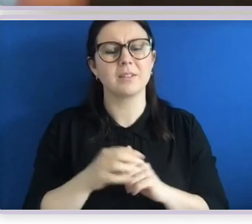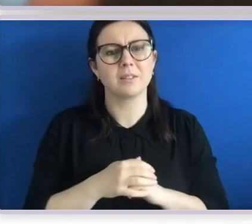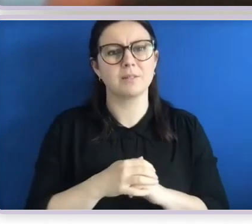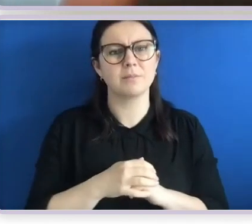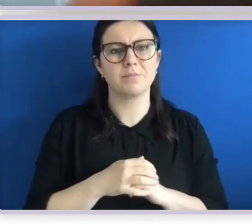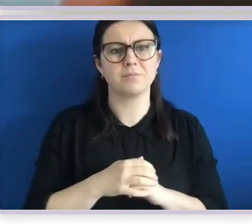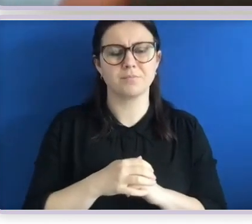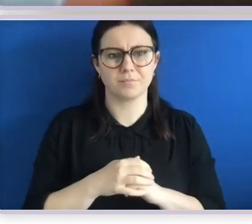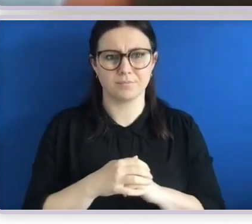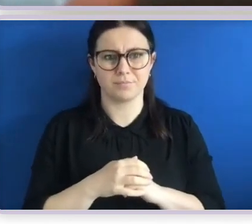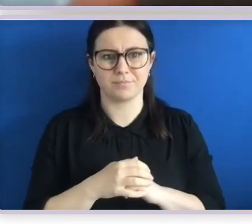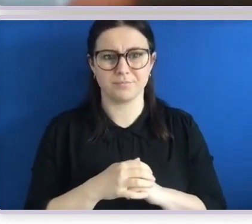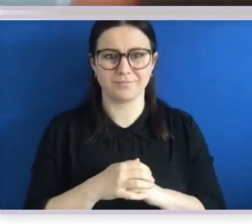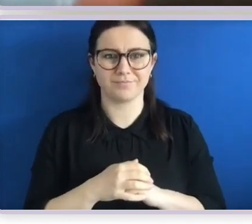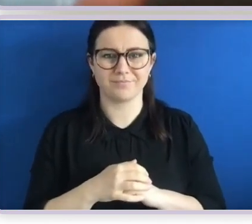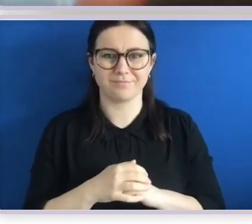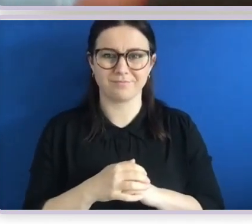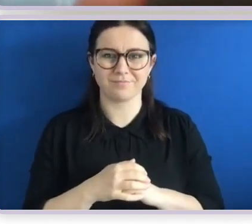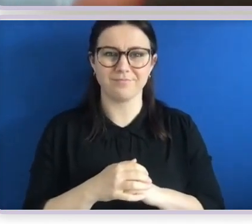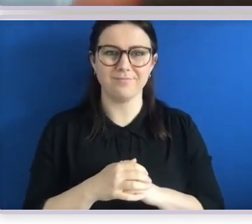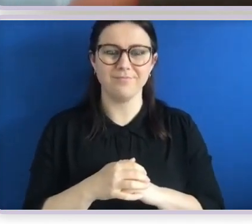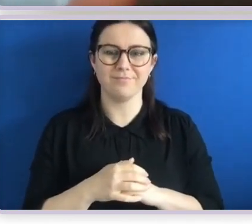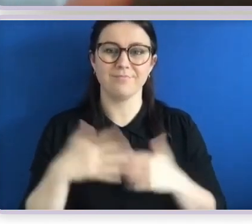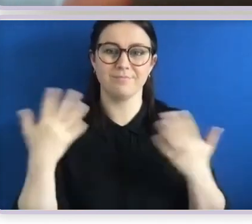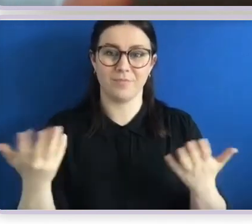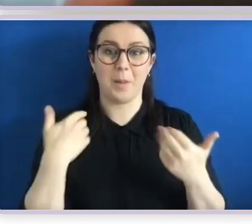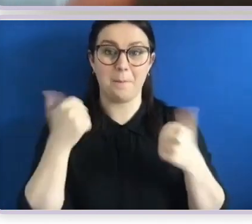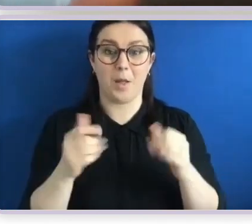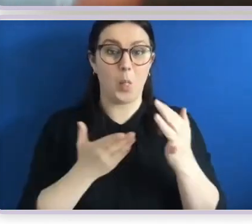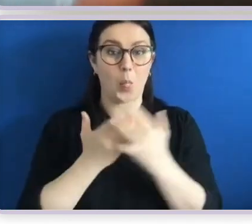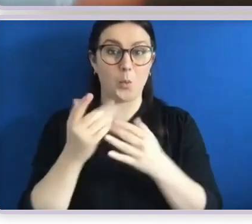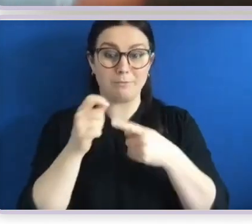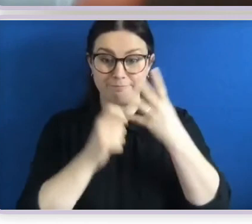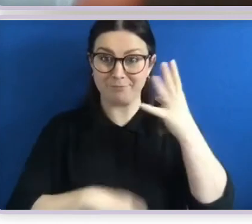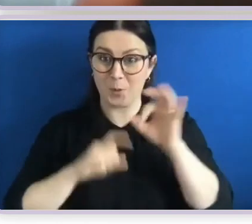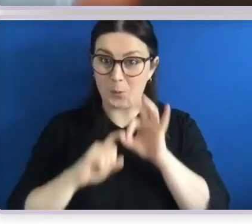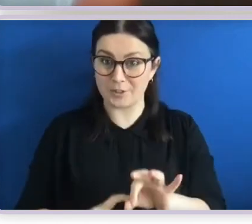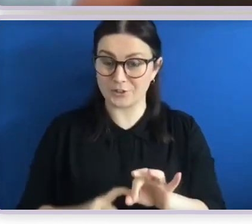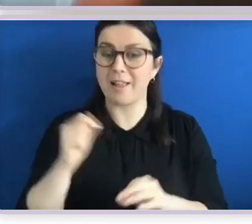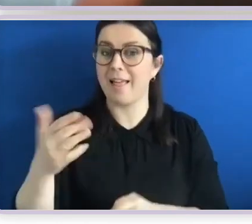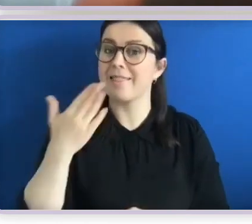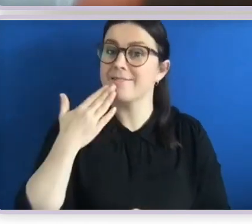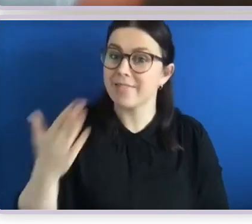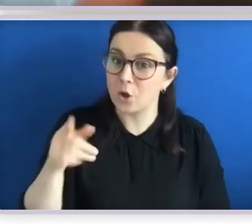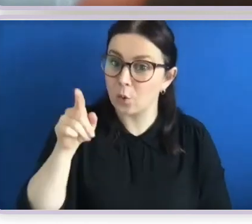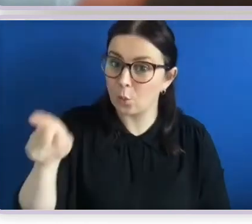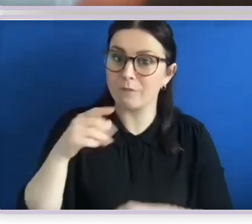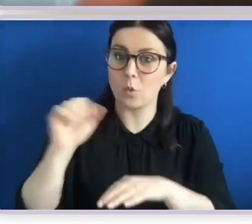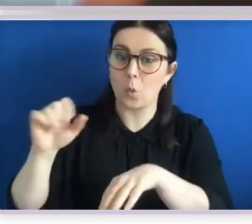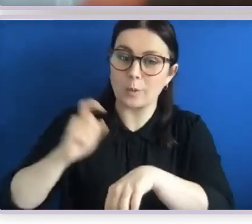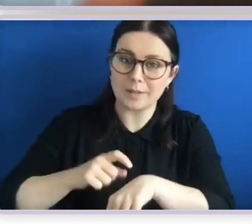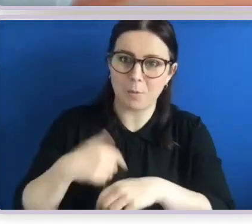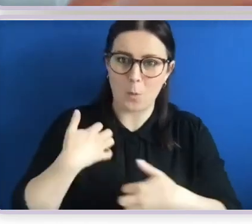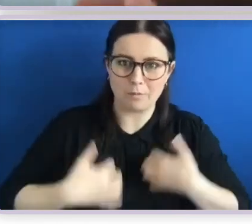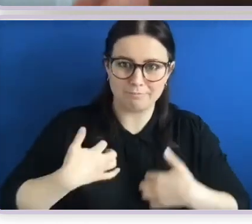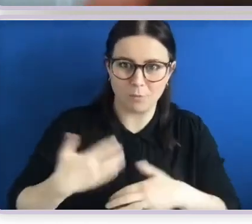Well, we've managed to get through all the questions now, so thank you very much for your time, Commissioner. We look forward to working with you to